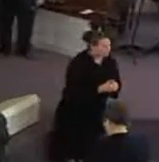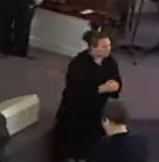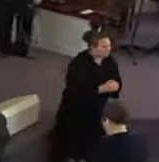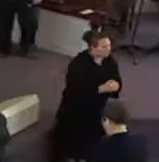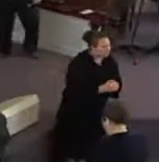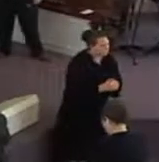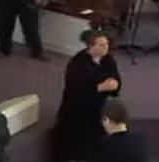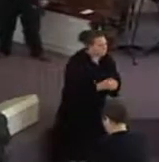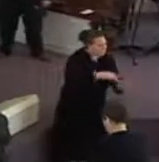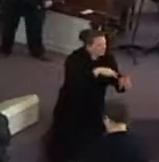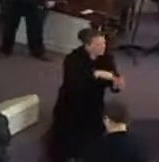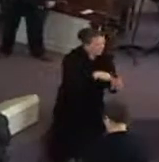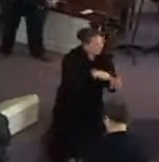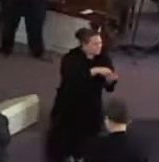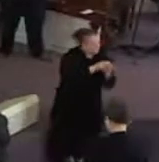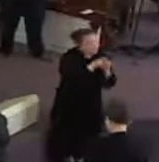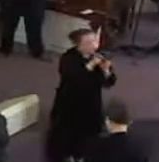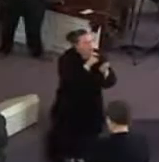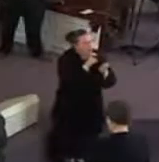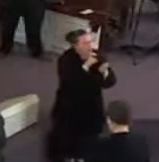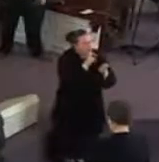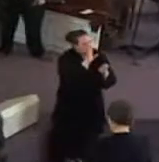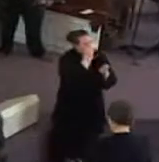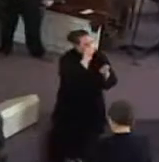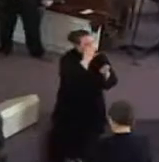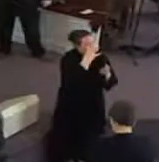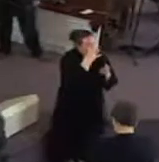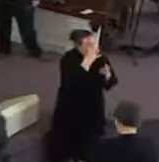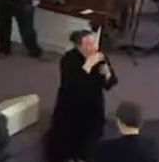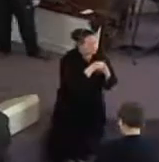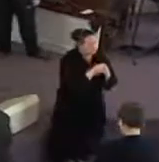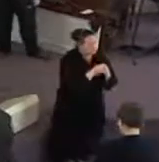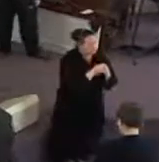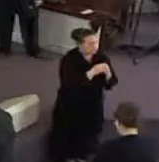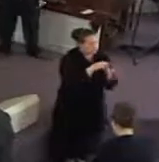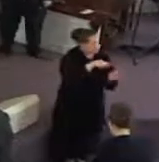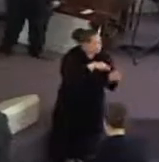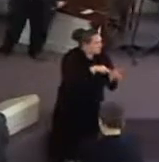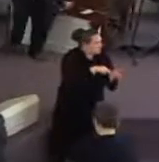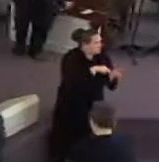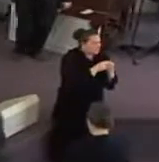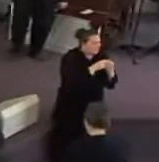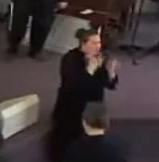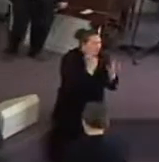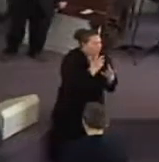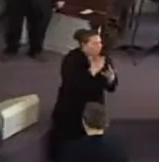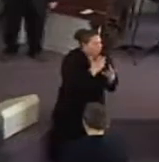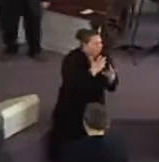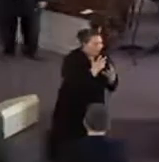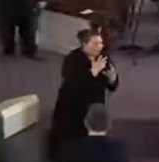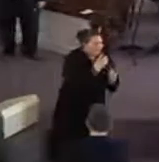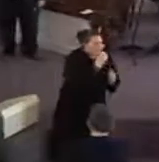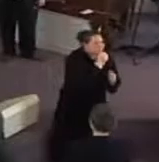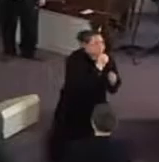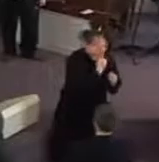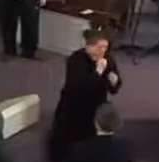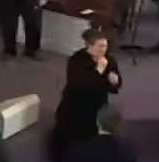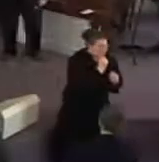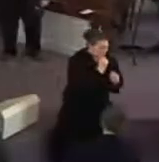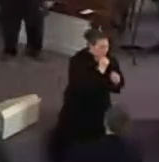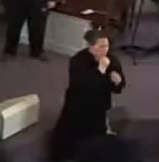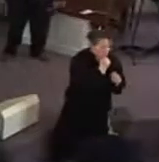I just stand in awe at God's grace. I stand in awe in His long suffering.